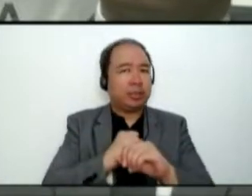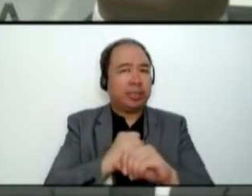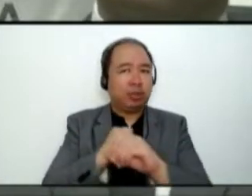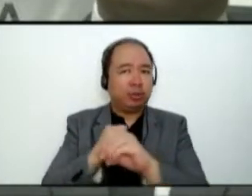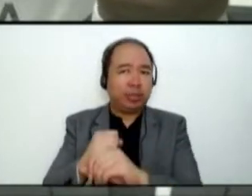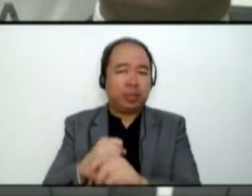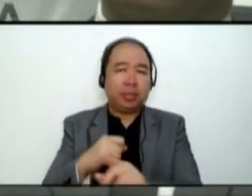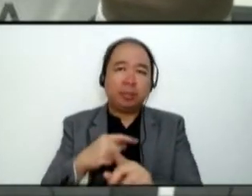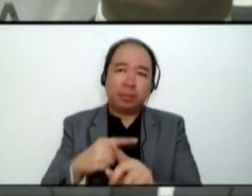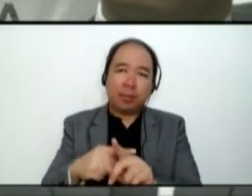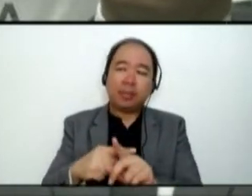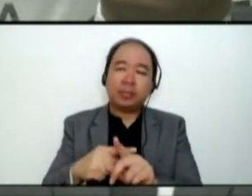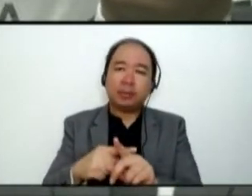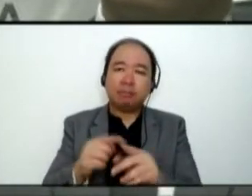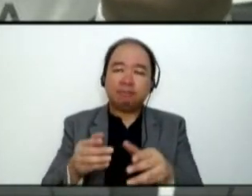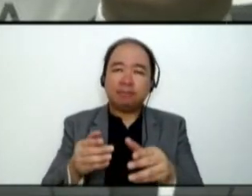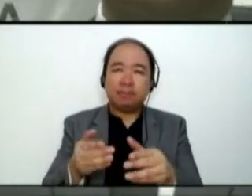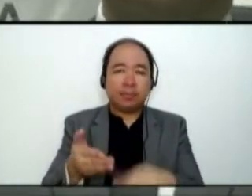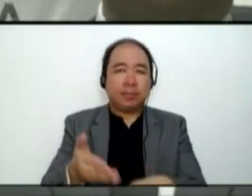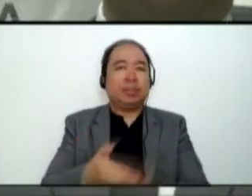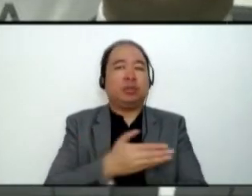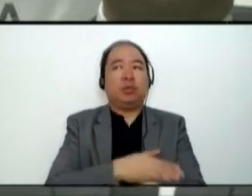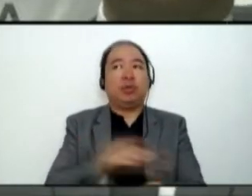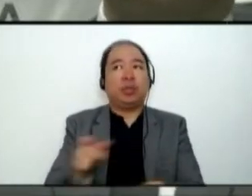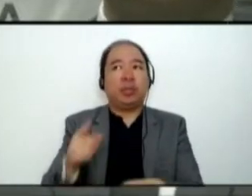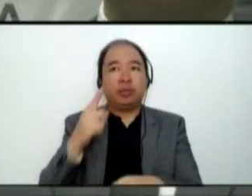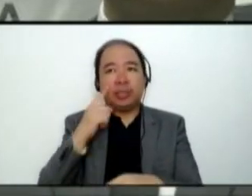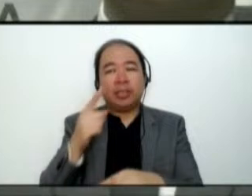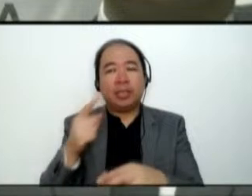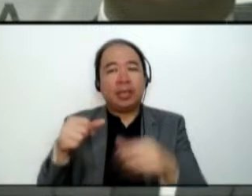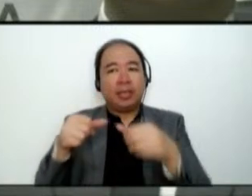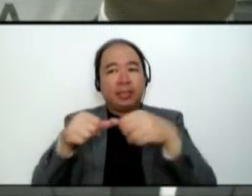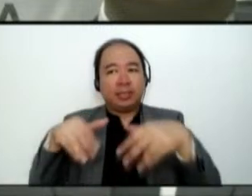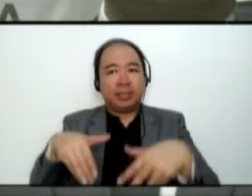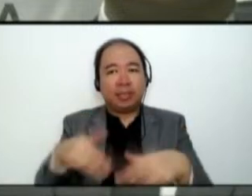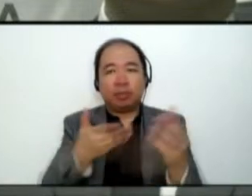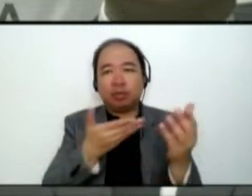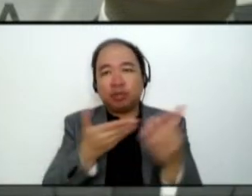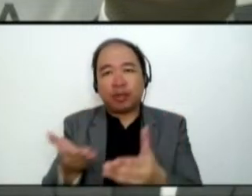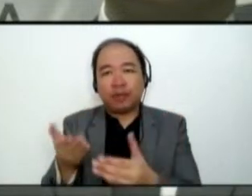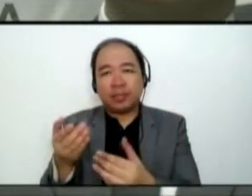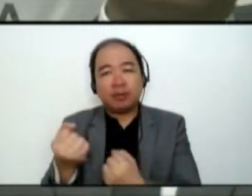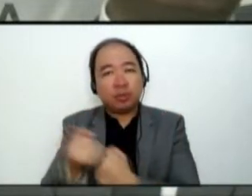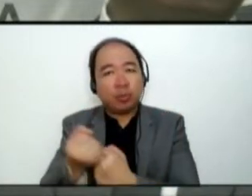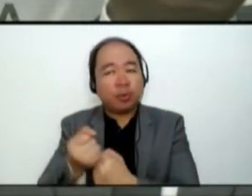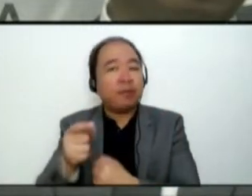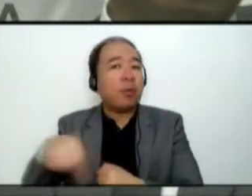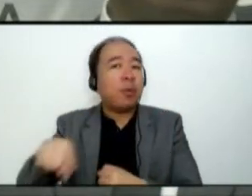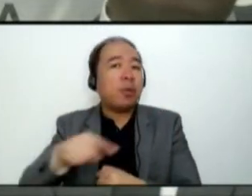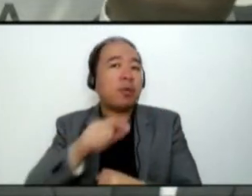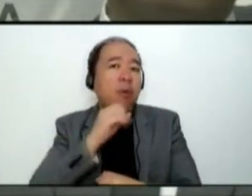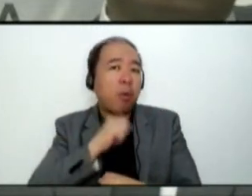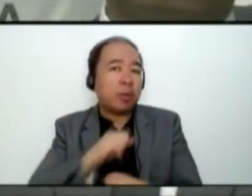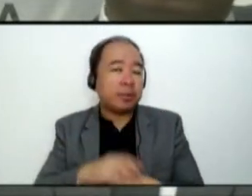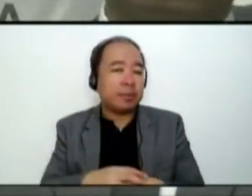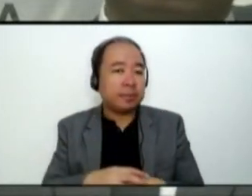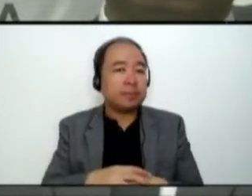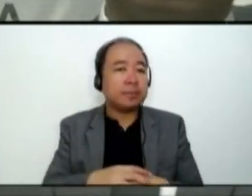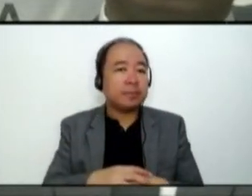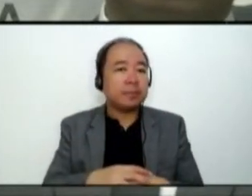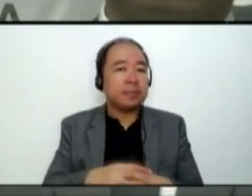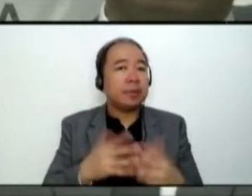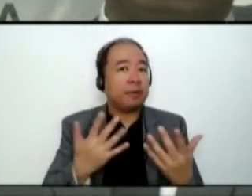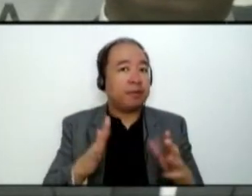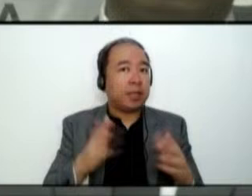the construction of the elderly care service system. And we fully opened up